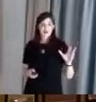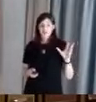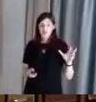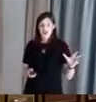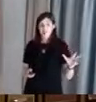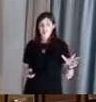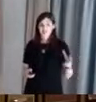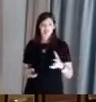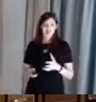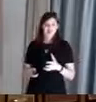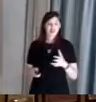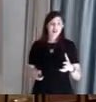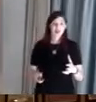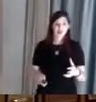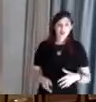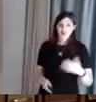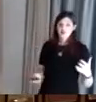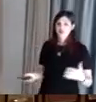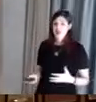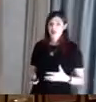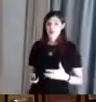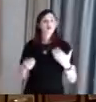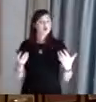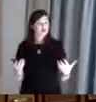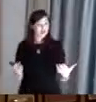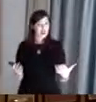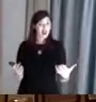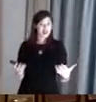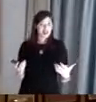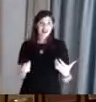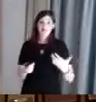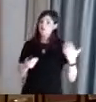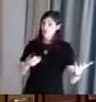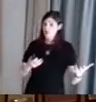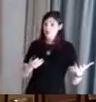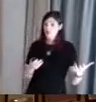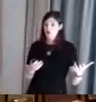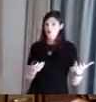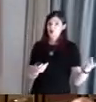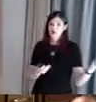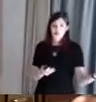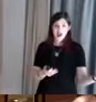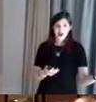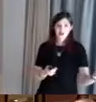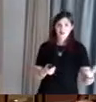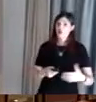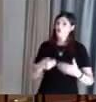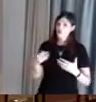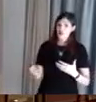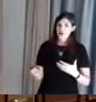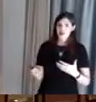type of digital asset that they can get their hands on. Take, for example, using the cloud, and whether it's for storing files